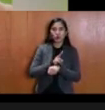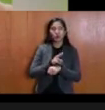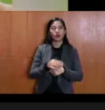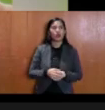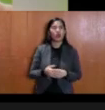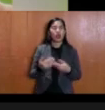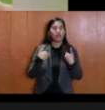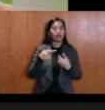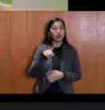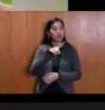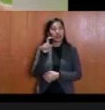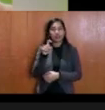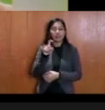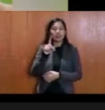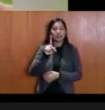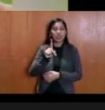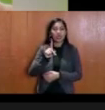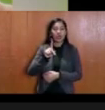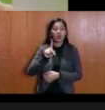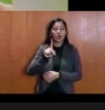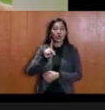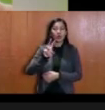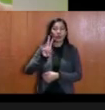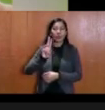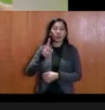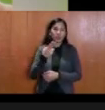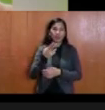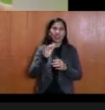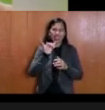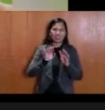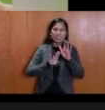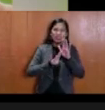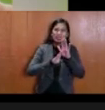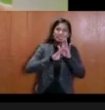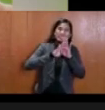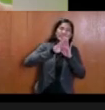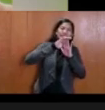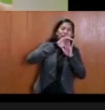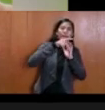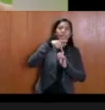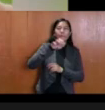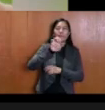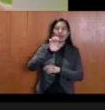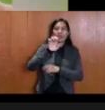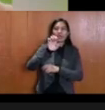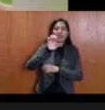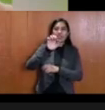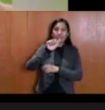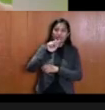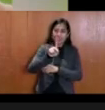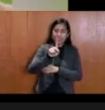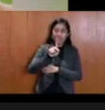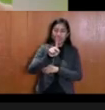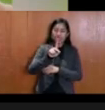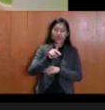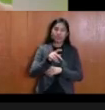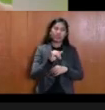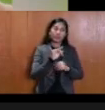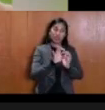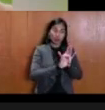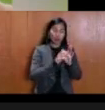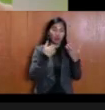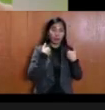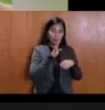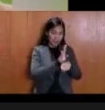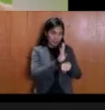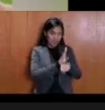100 kilowatts peak demand per day. Or you may have a SME within your properties,